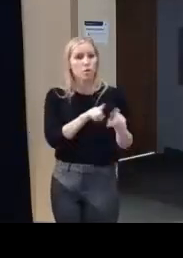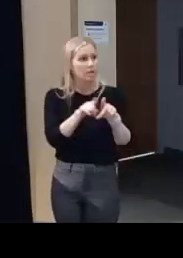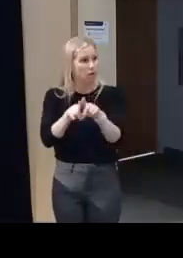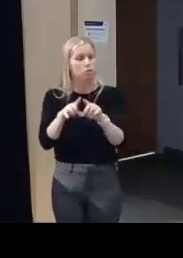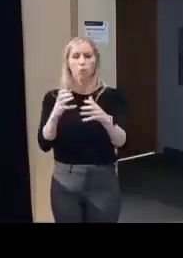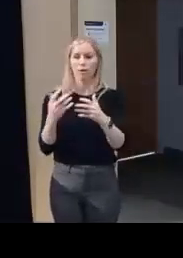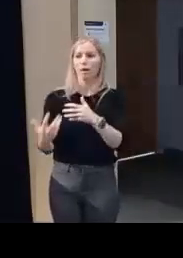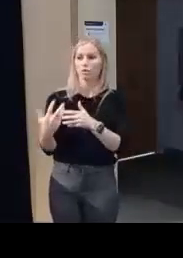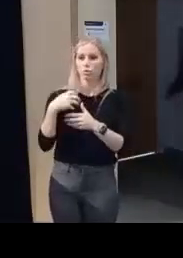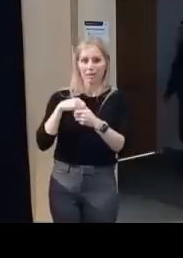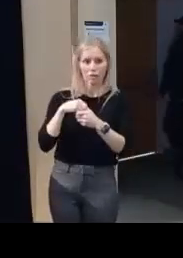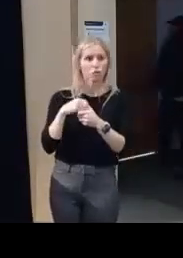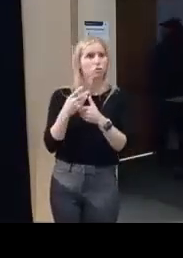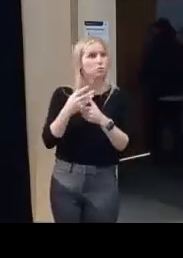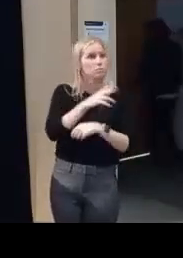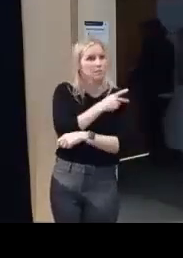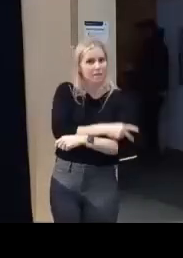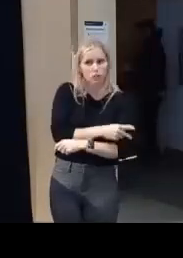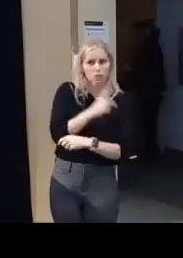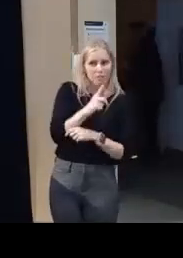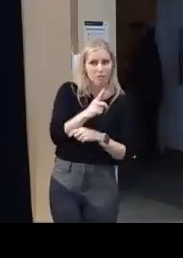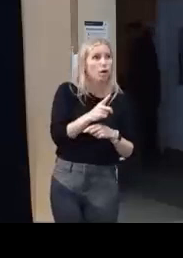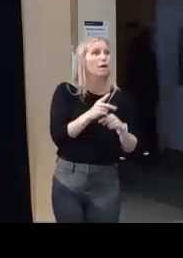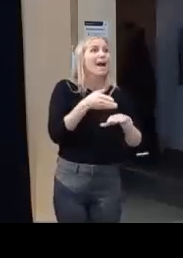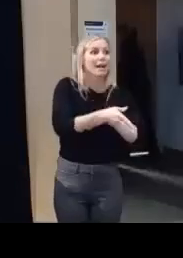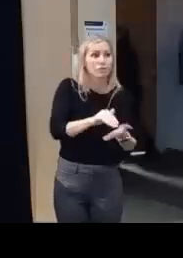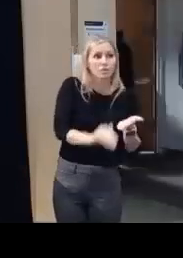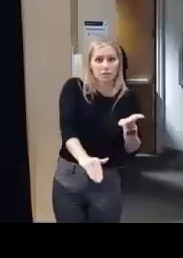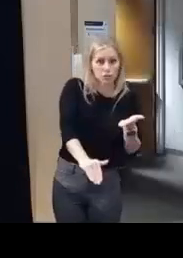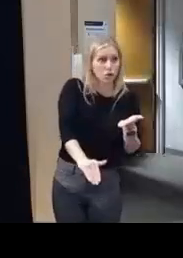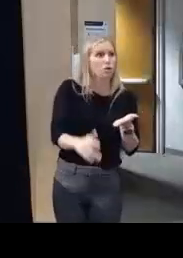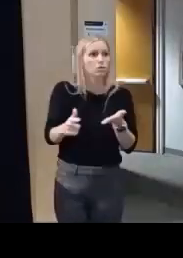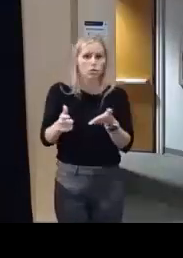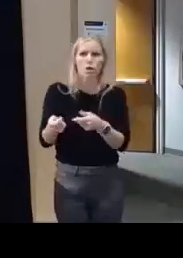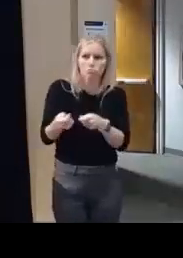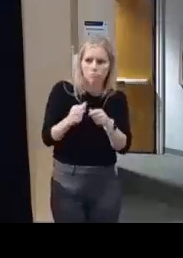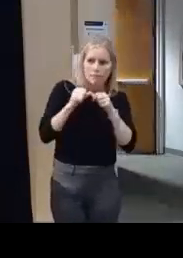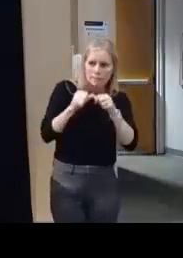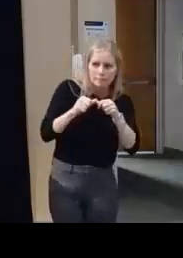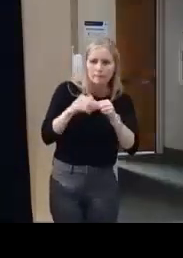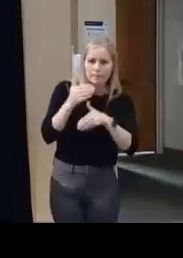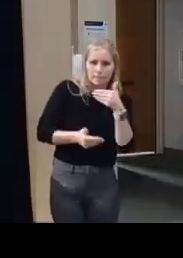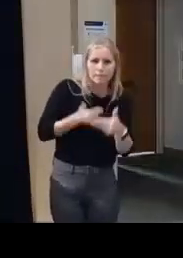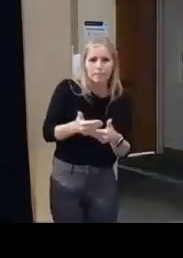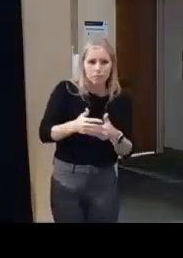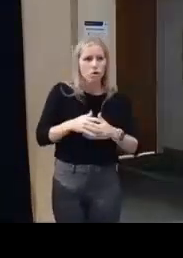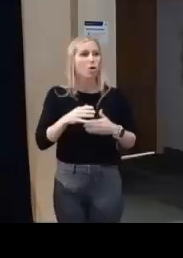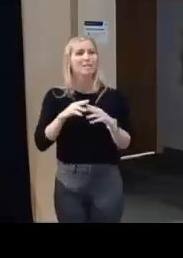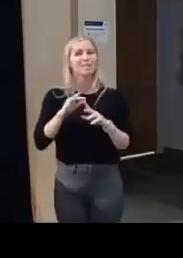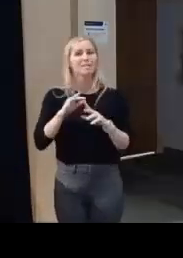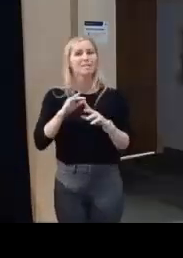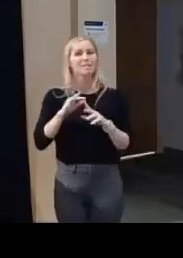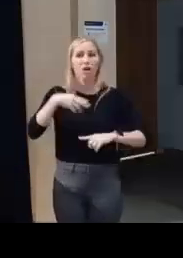disorder treatment post-discharge to decrease the recidivism for these really high risk and high utilizing patients in our health